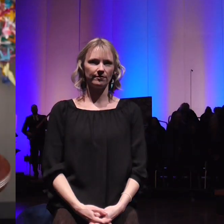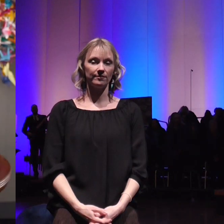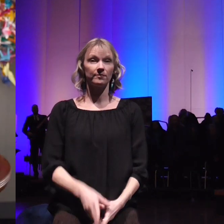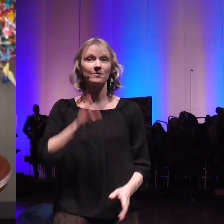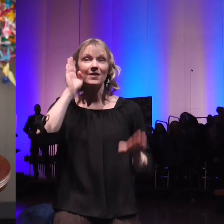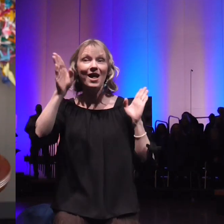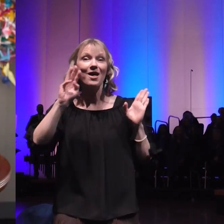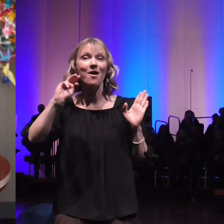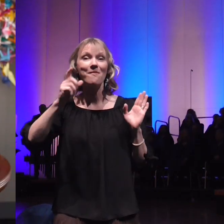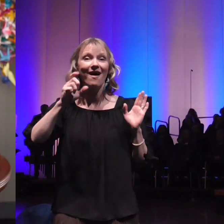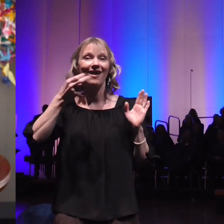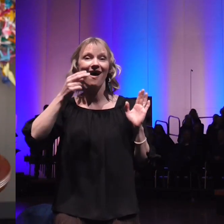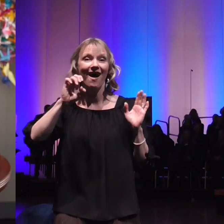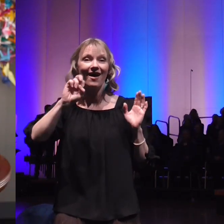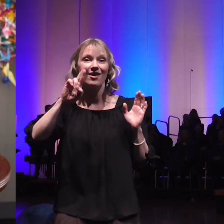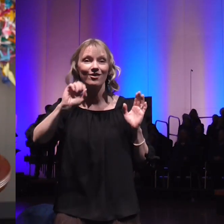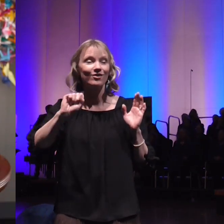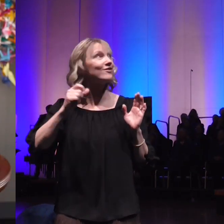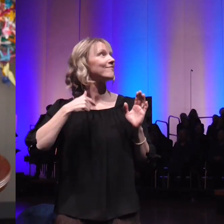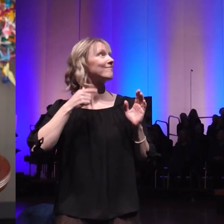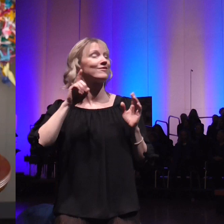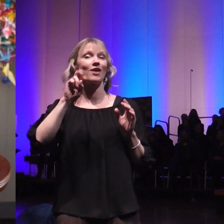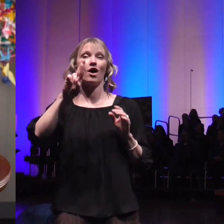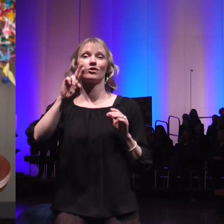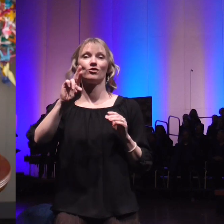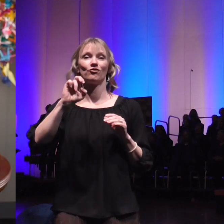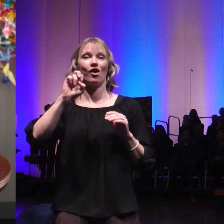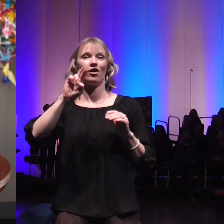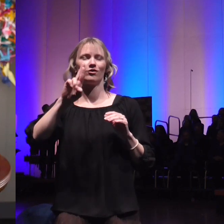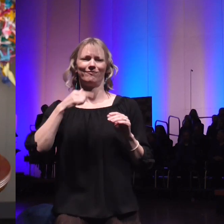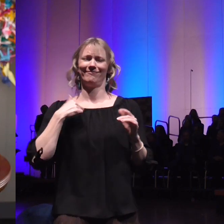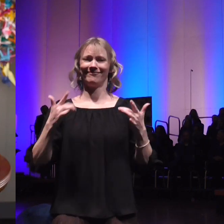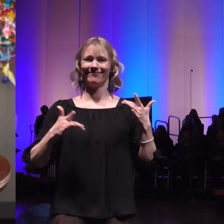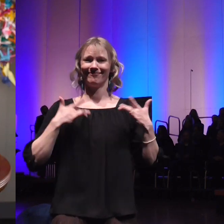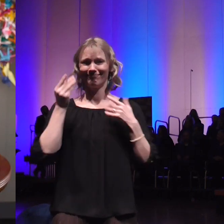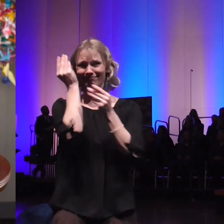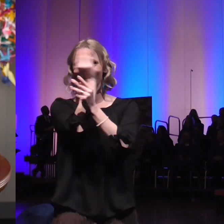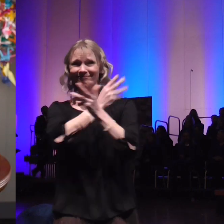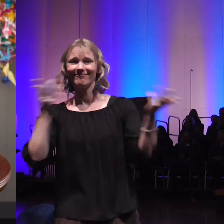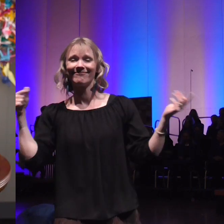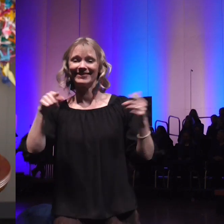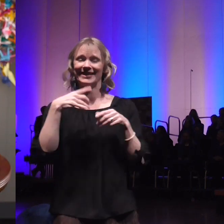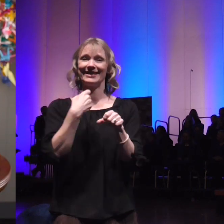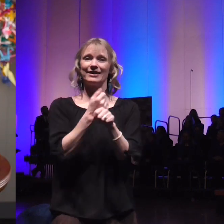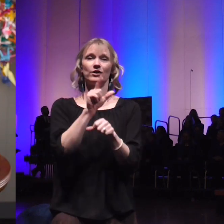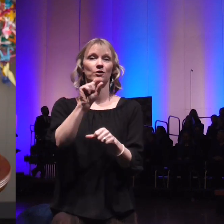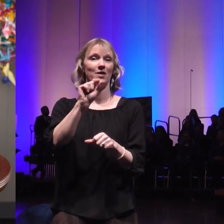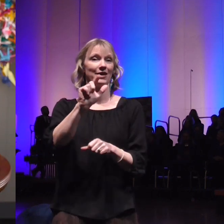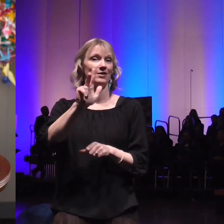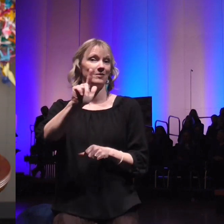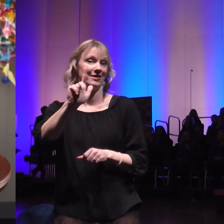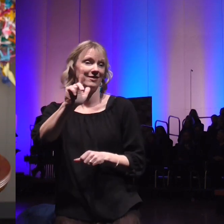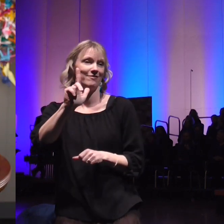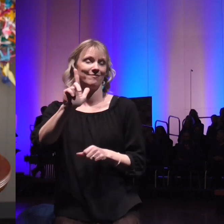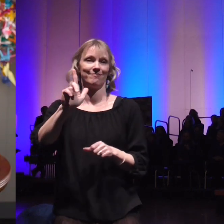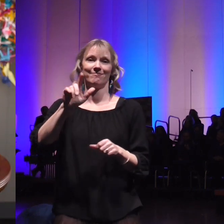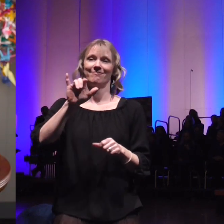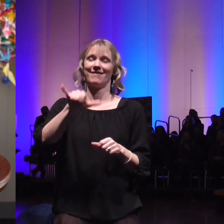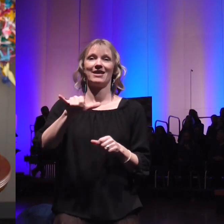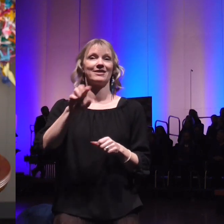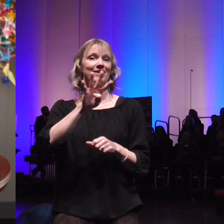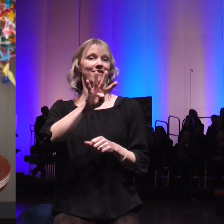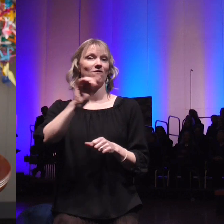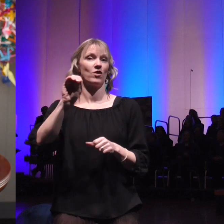Hello, Mile Highers. Dr. Roger here. I'm very excited to share with you that this year of 2023 marks the